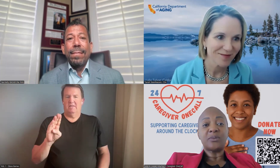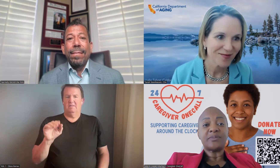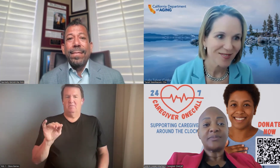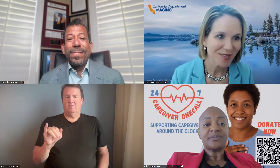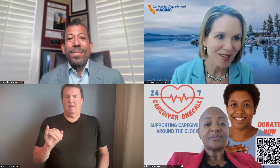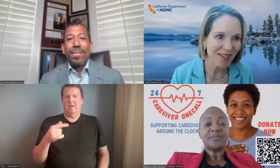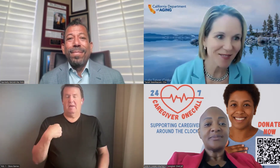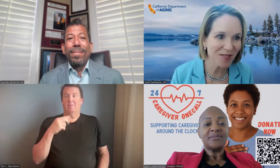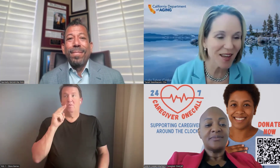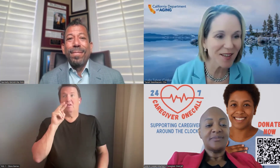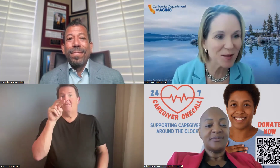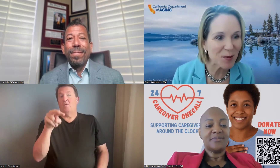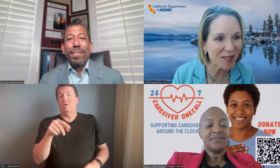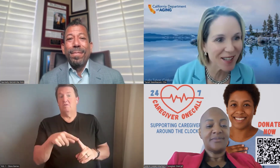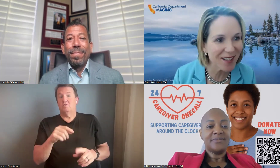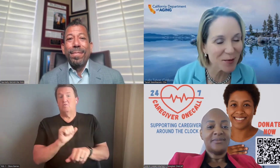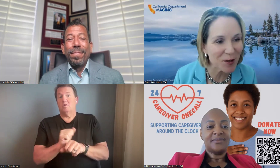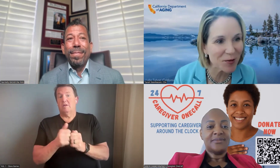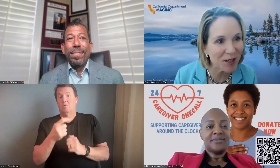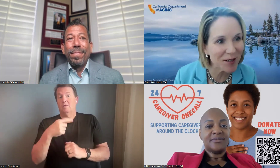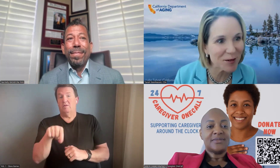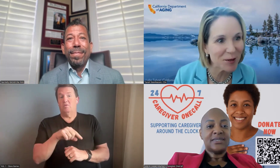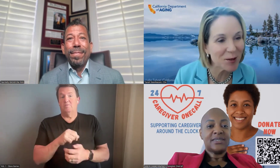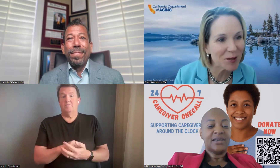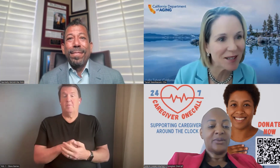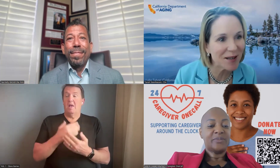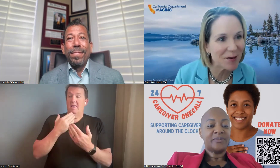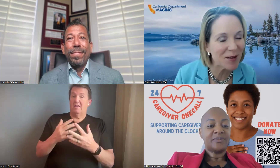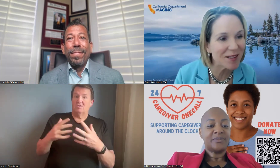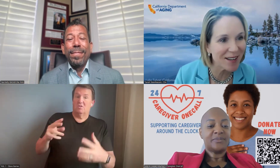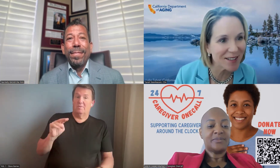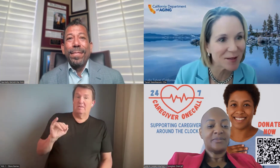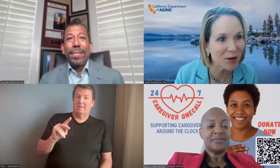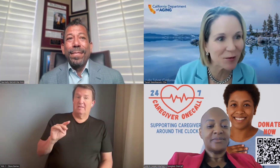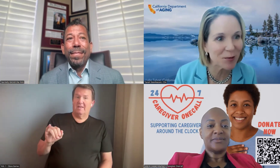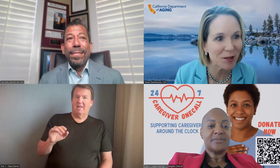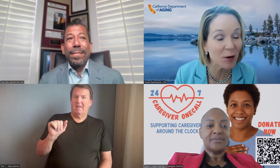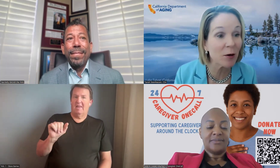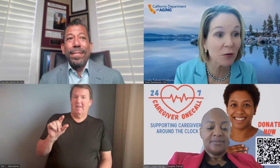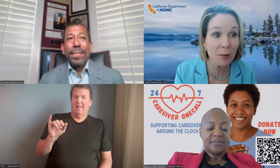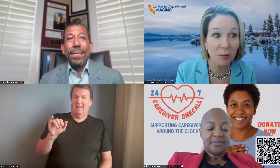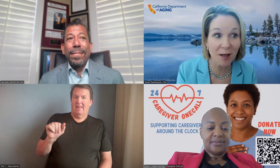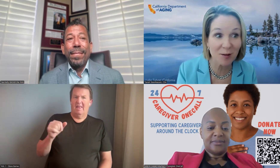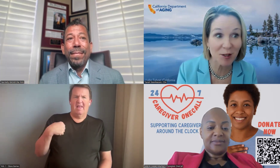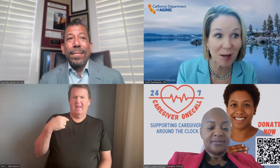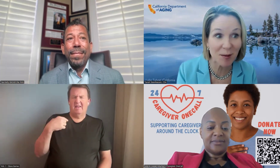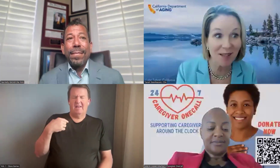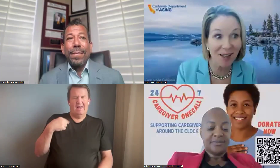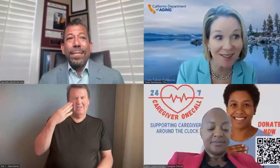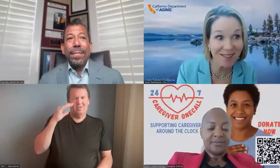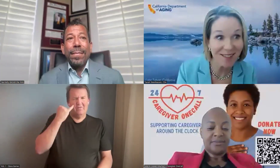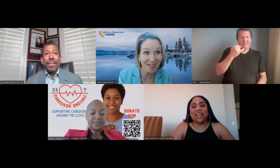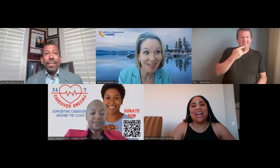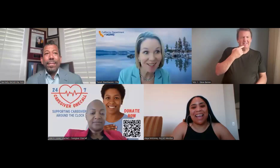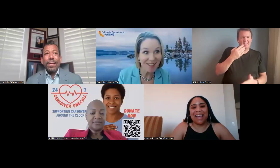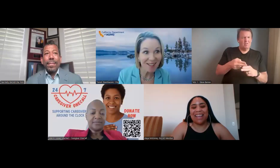of you. Great. Thank you so much, Nikki. It's wonderful to hear from you. And Alea, it's wonderful to meet you. I don't know if I mispronounced your name. Alea?